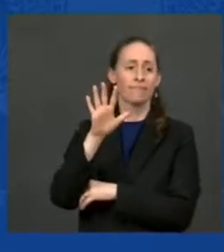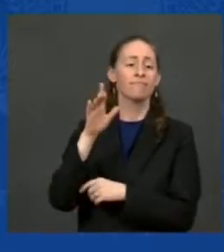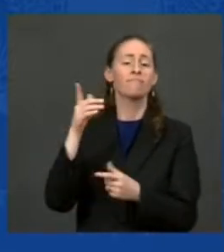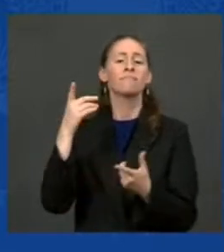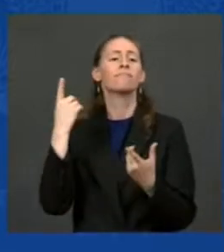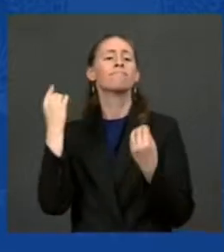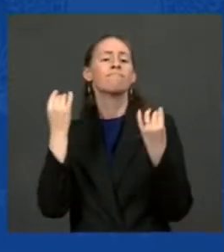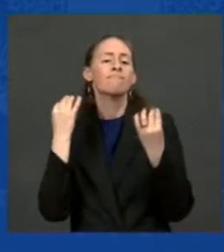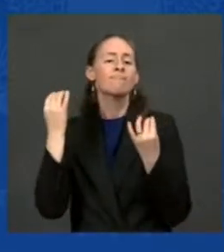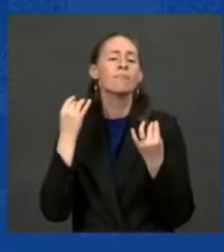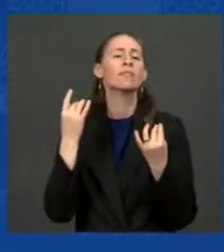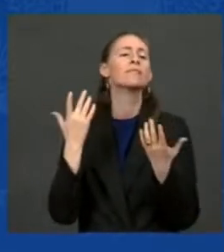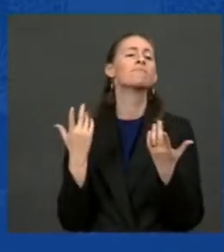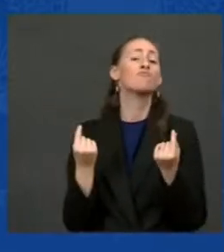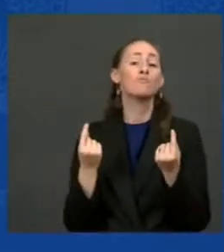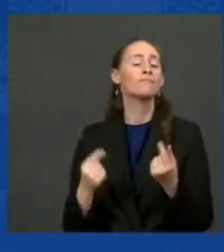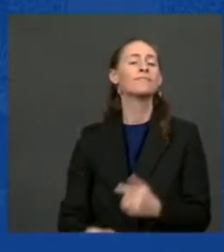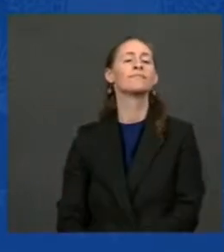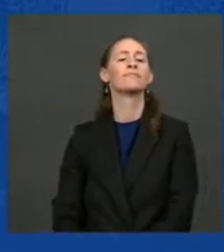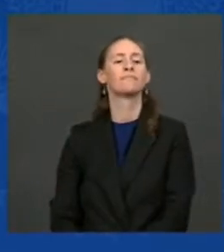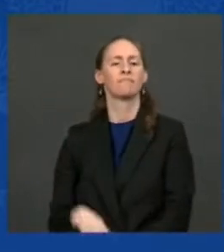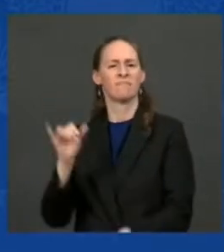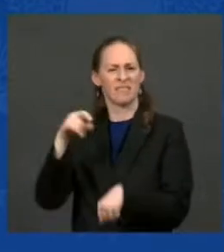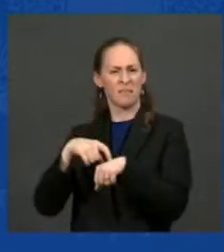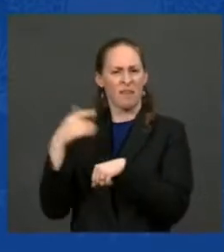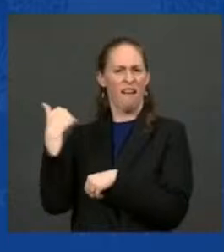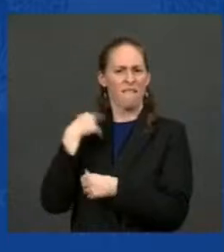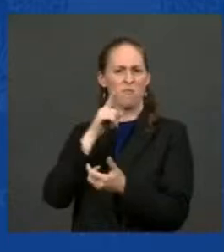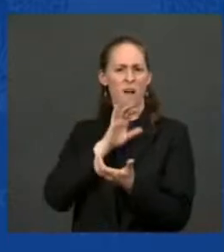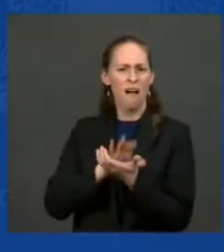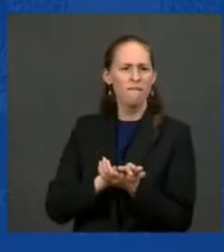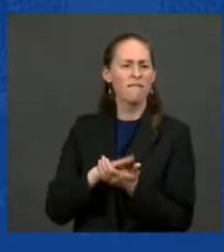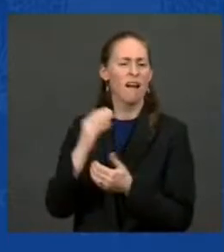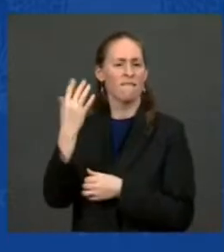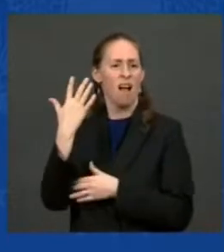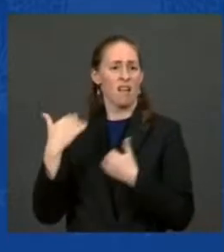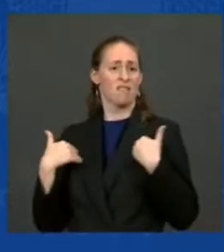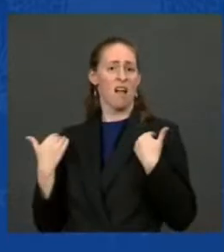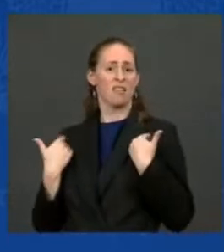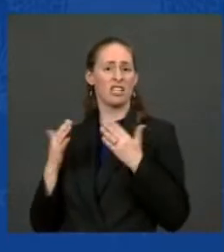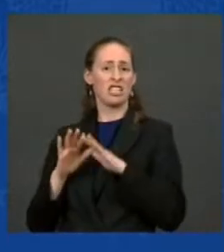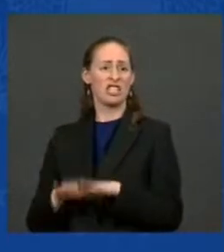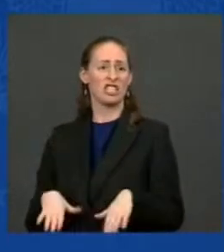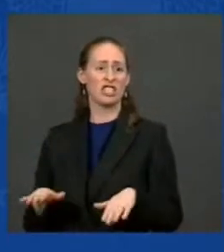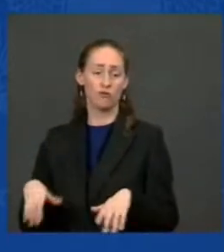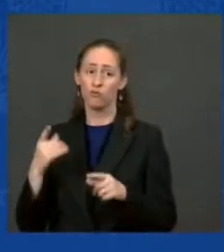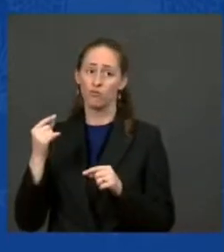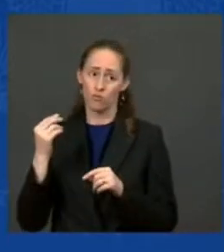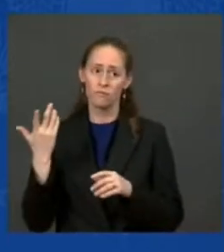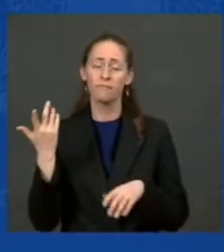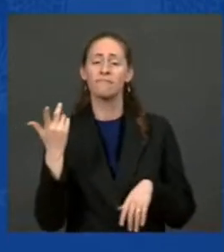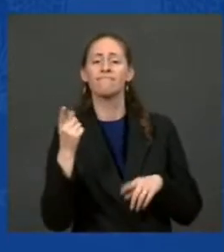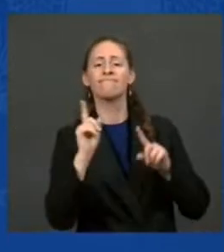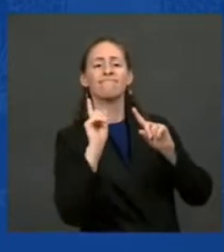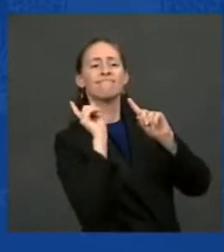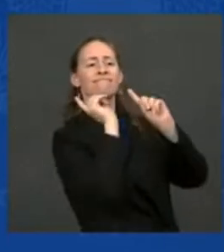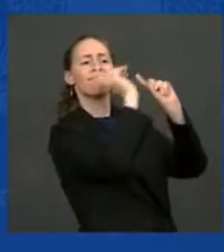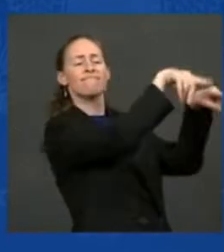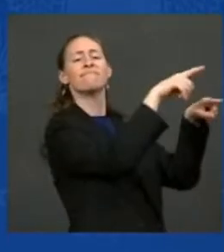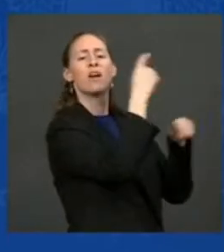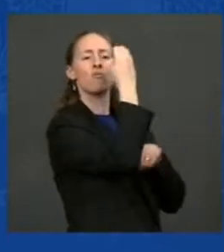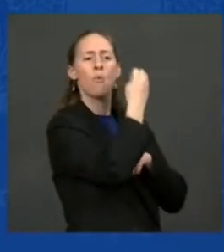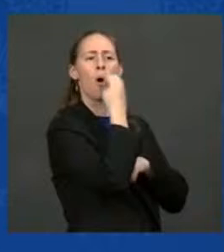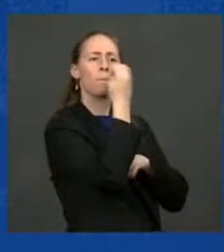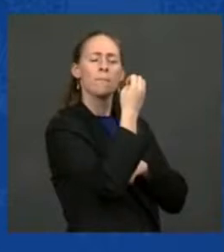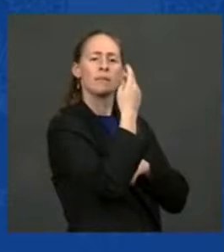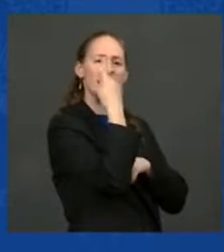Christopher, just 14 months old at the time, to travel to the bombed-out cities of Europe to document the